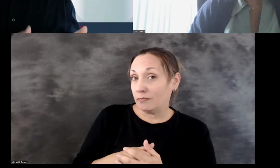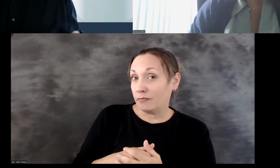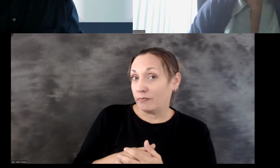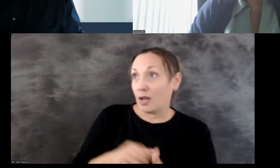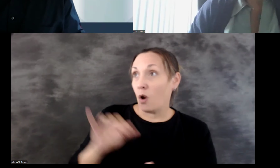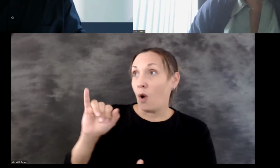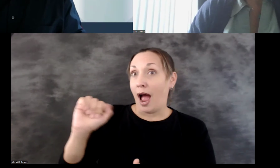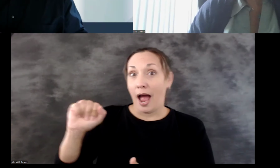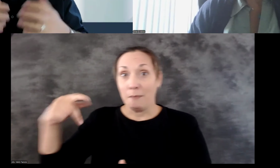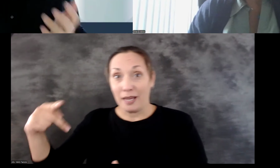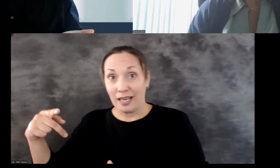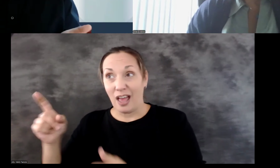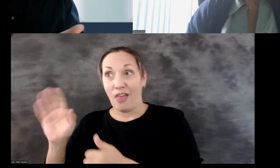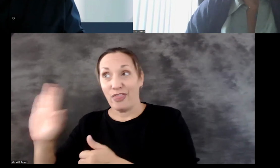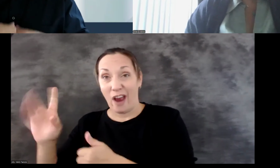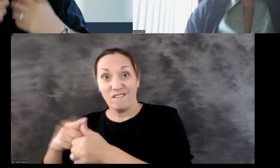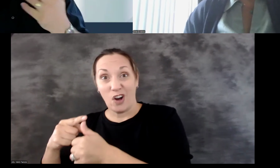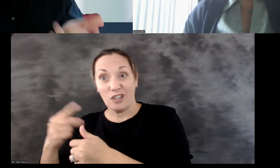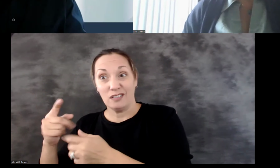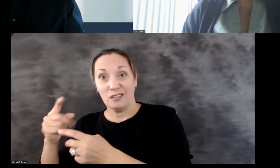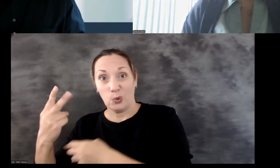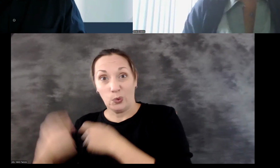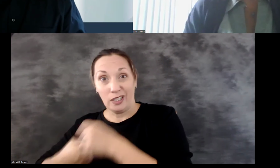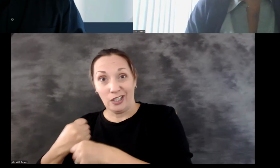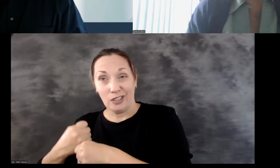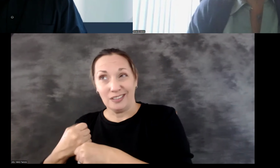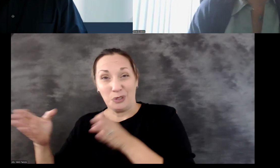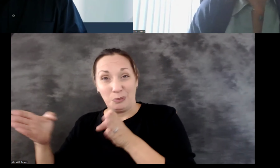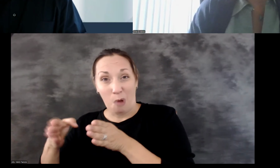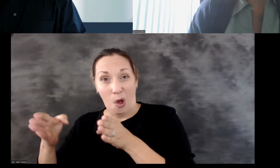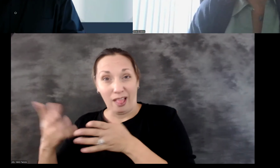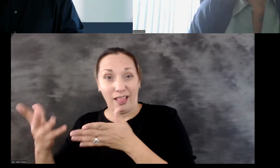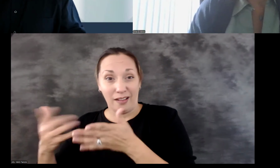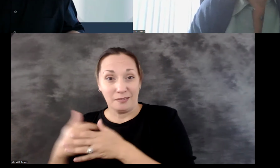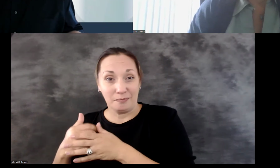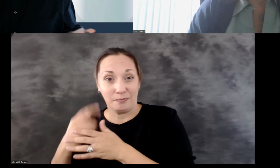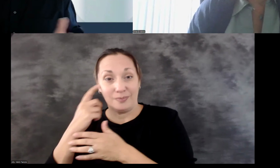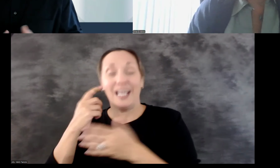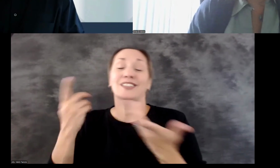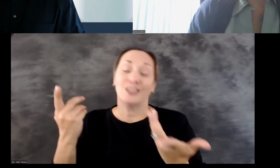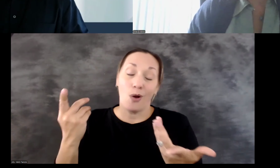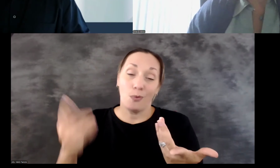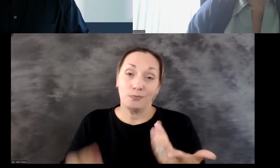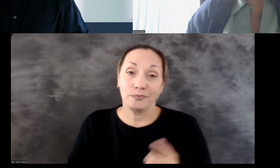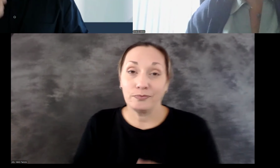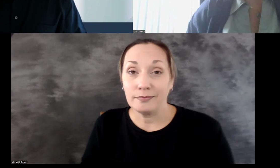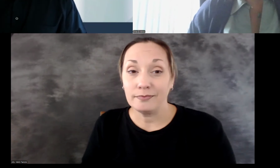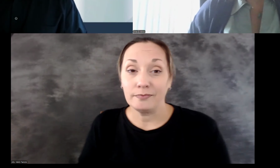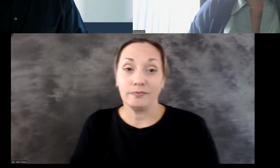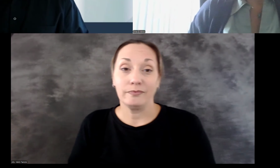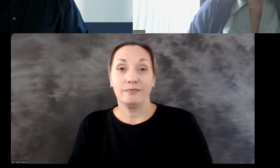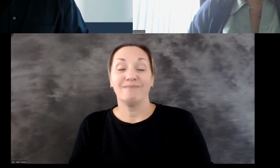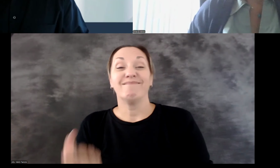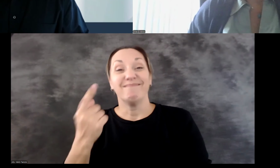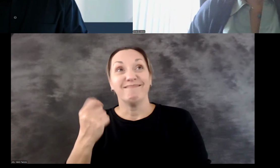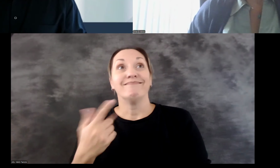in its first couple of years? It was very small. It was those types of engagements. So it's a long way